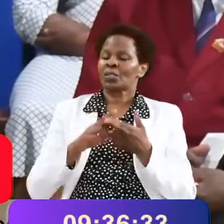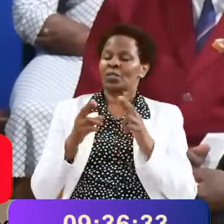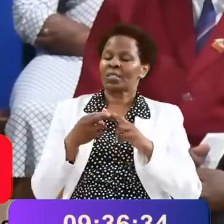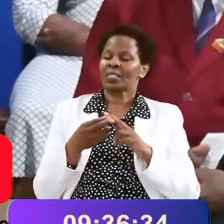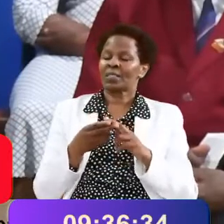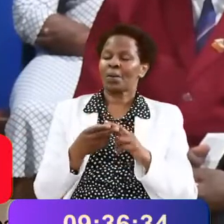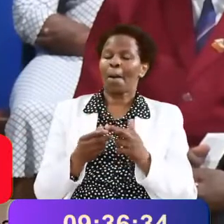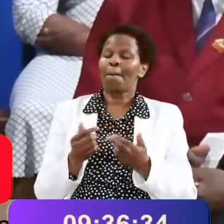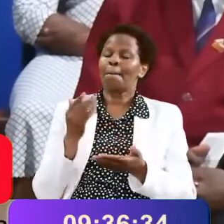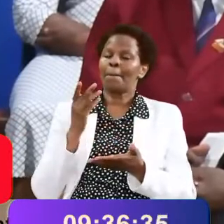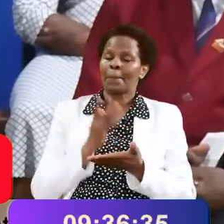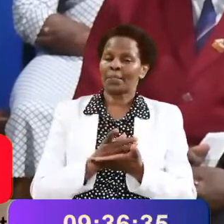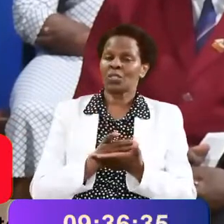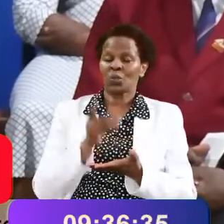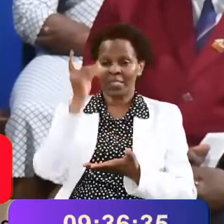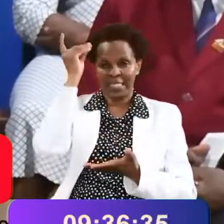intentional.